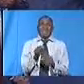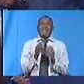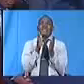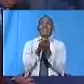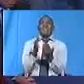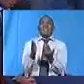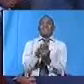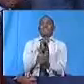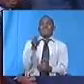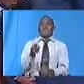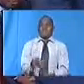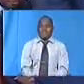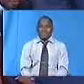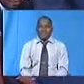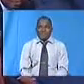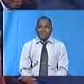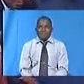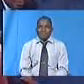indeed.